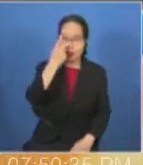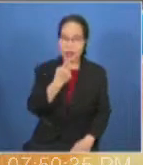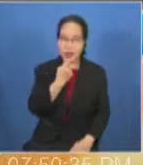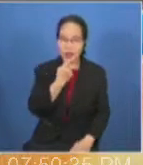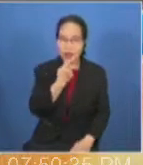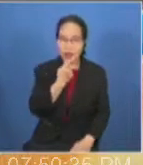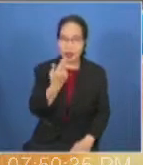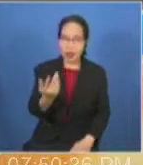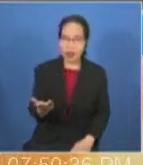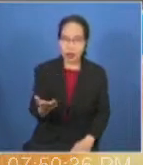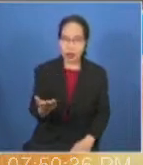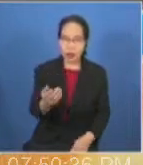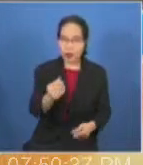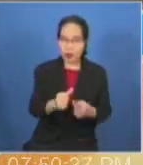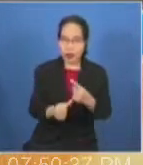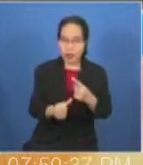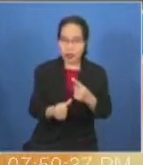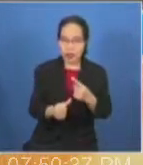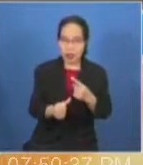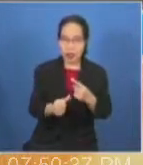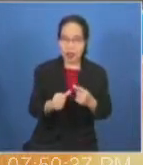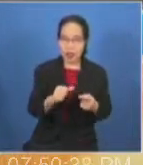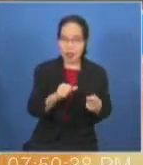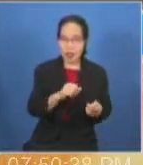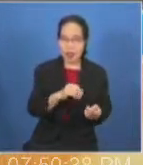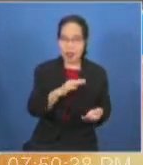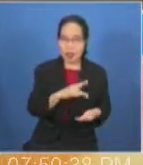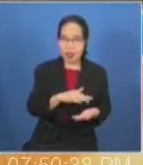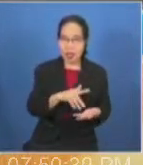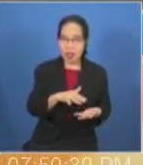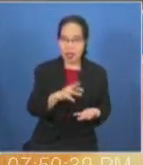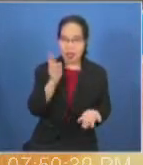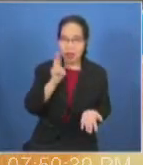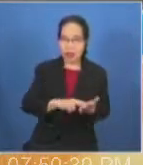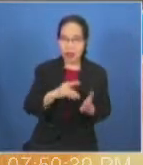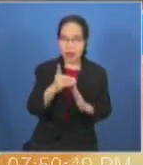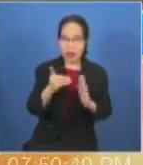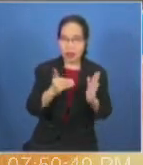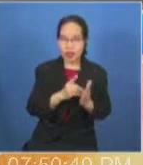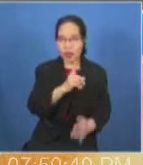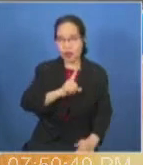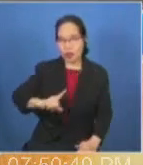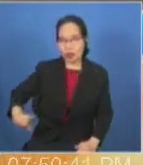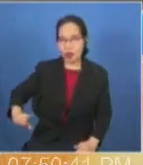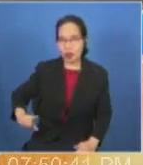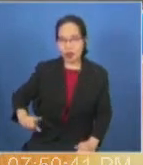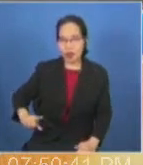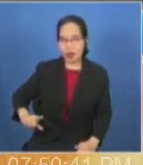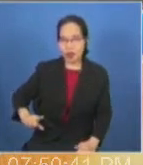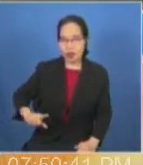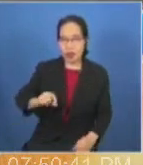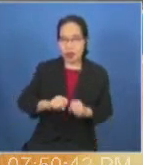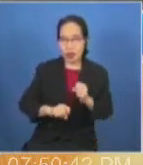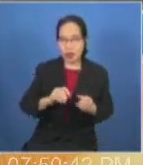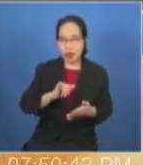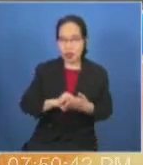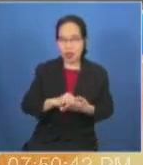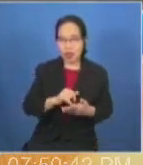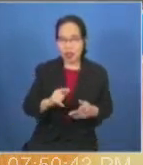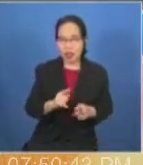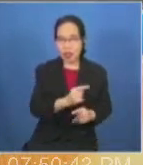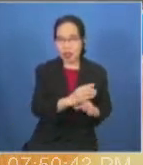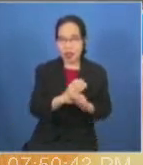the responsibility to the parent that you should be the first to learn the nurture and admonition of the